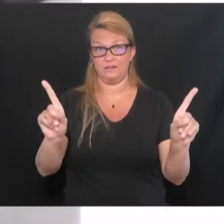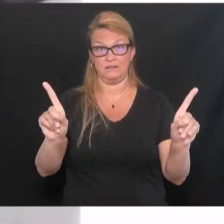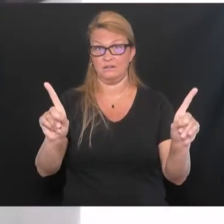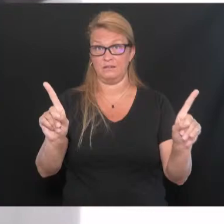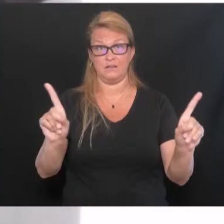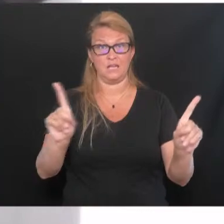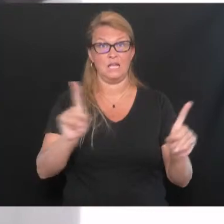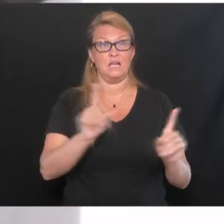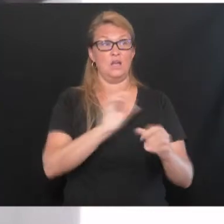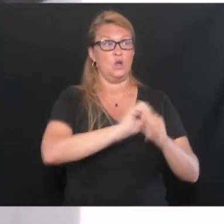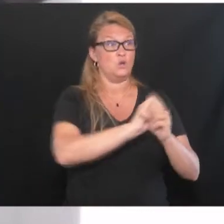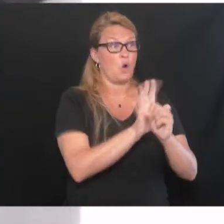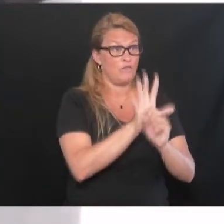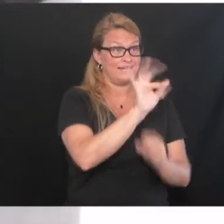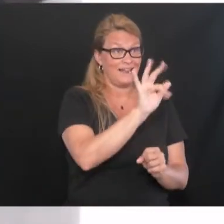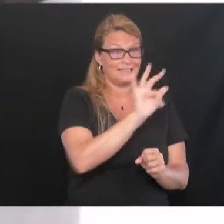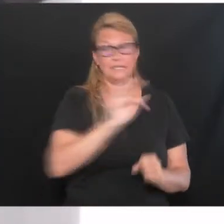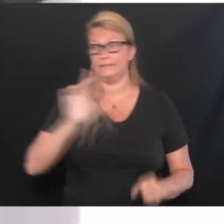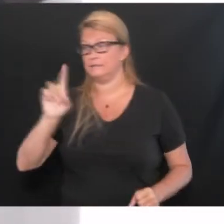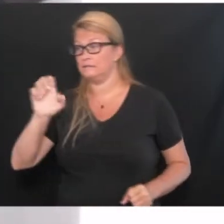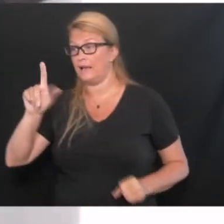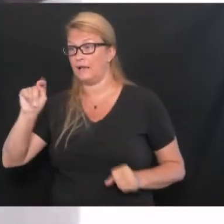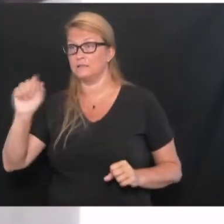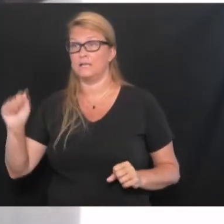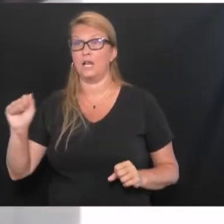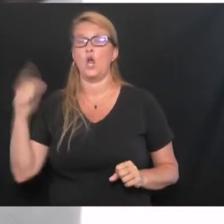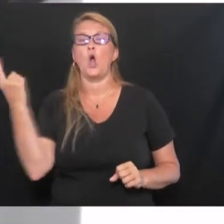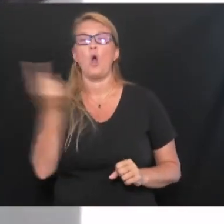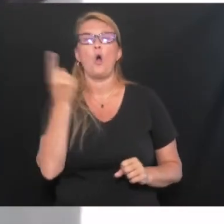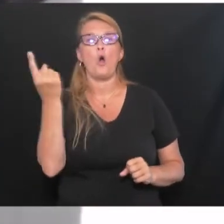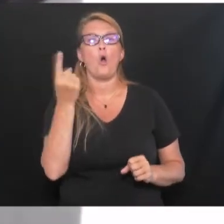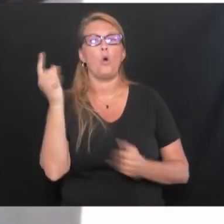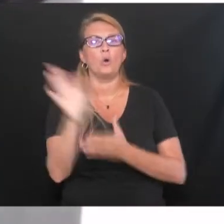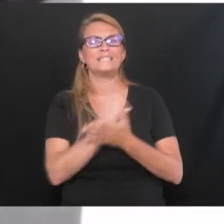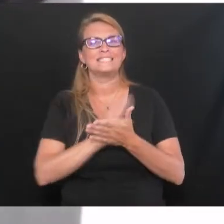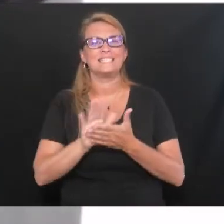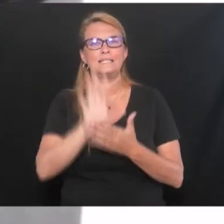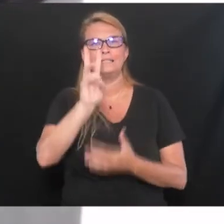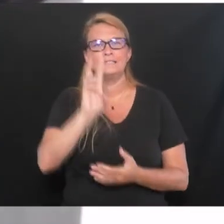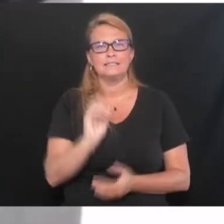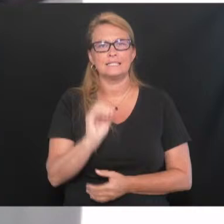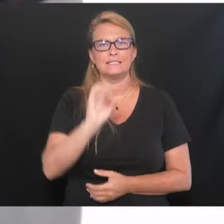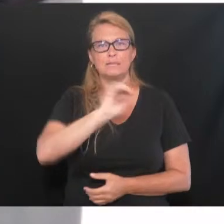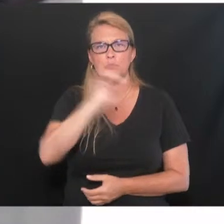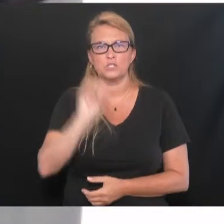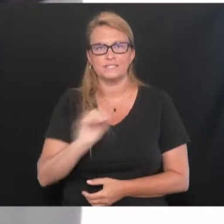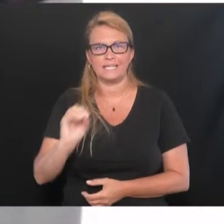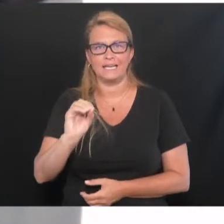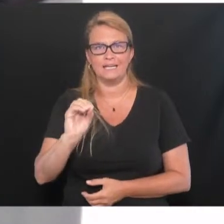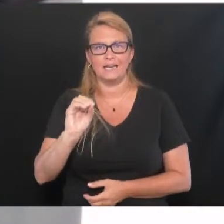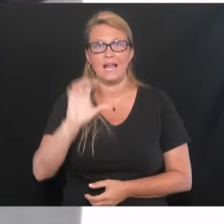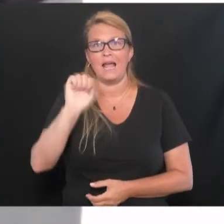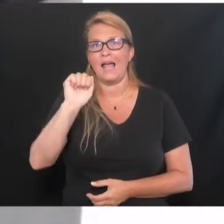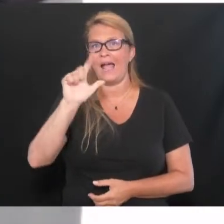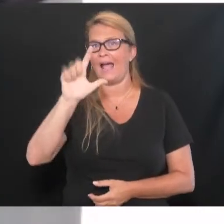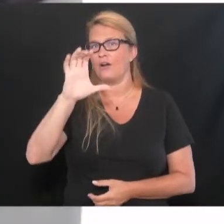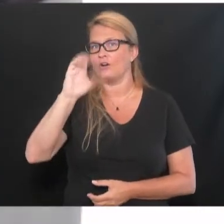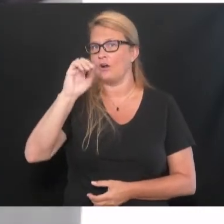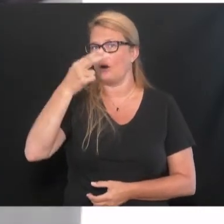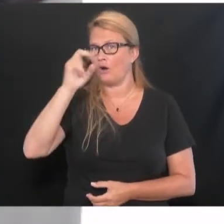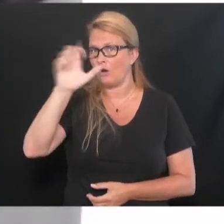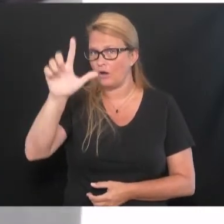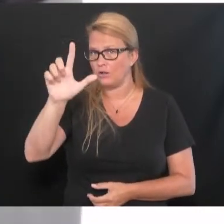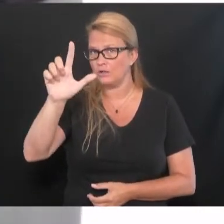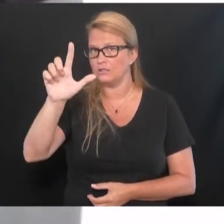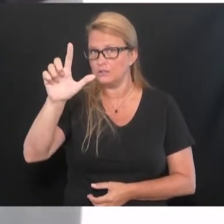still want to clean with something that, you know, is at least 60% alcohol based, so the cleaning is the same. And then as